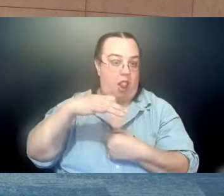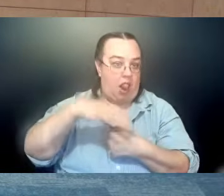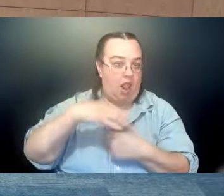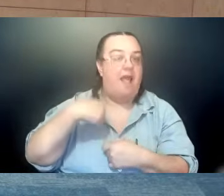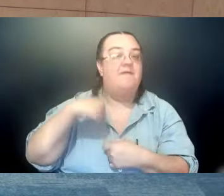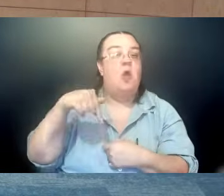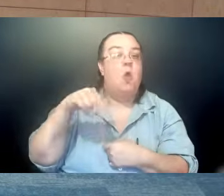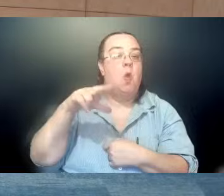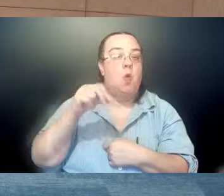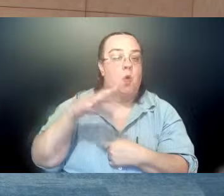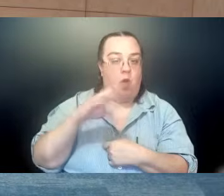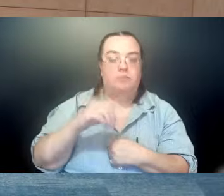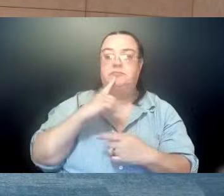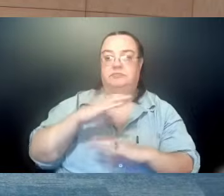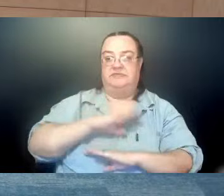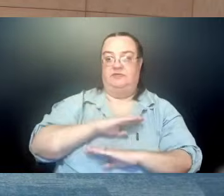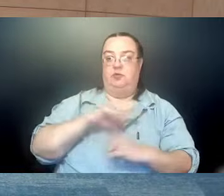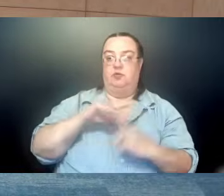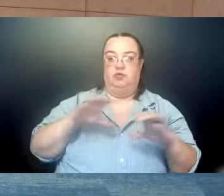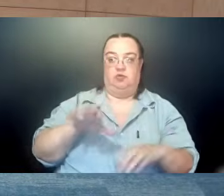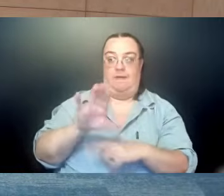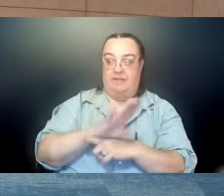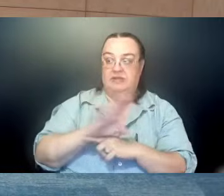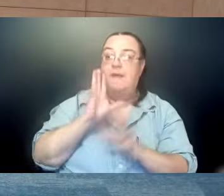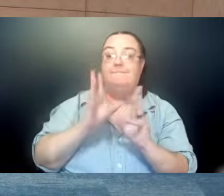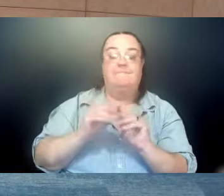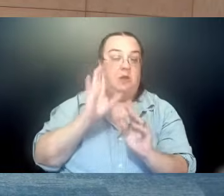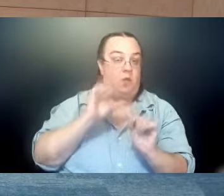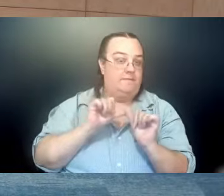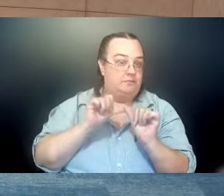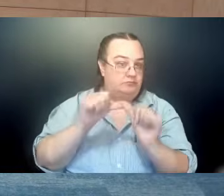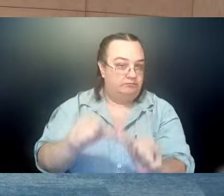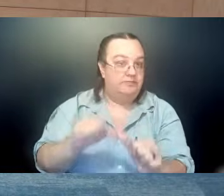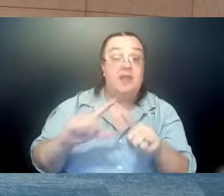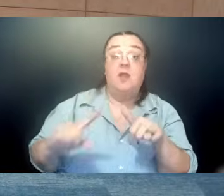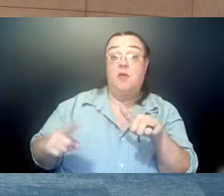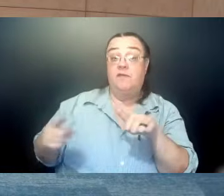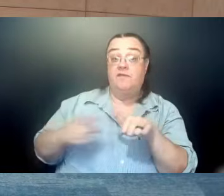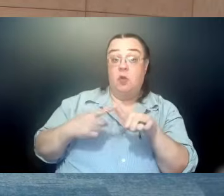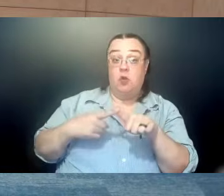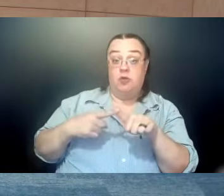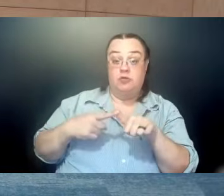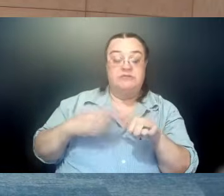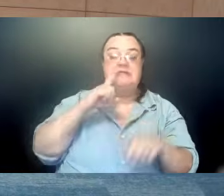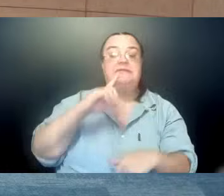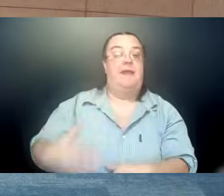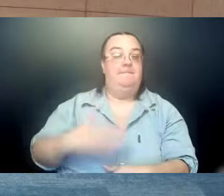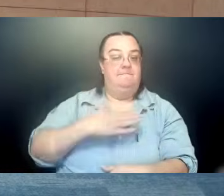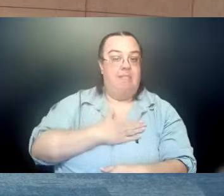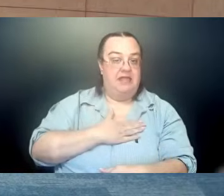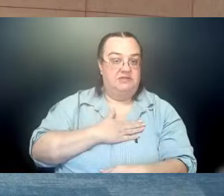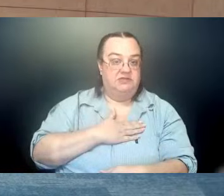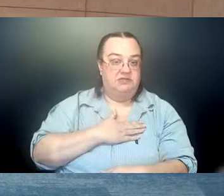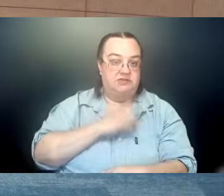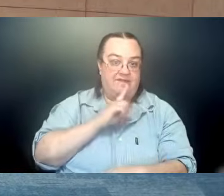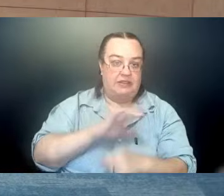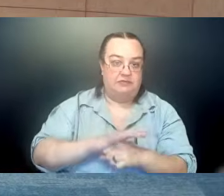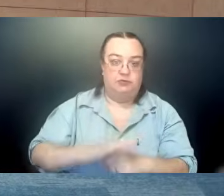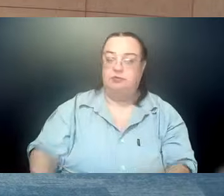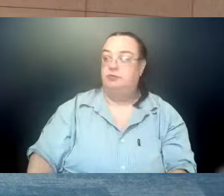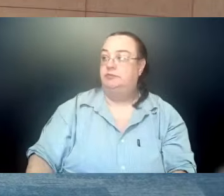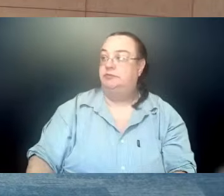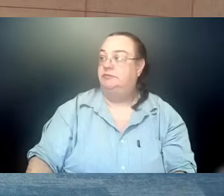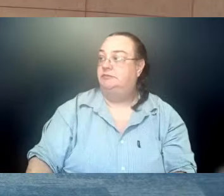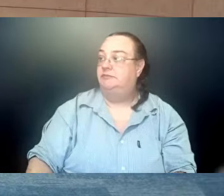to conduct business. The meeting will proceed, and the first order of business is the Pledge of Allegiance.